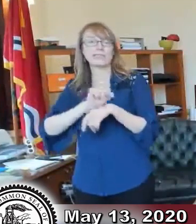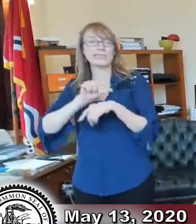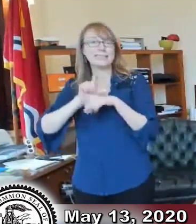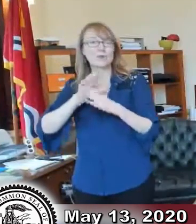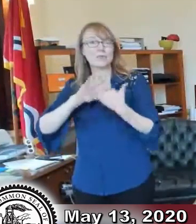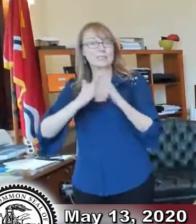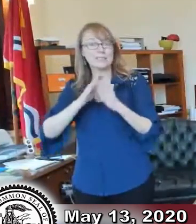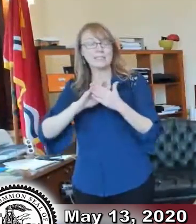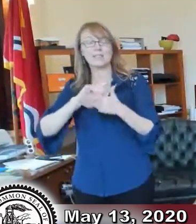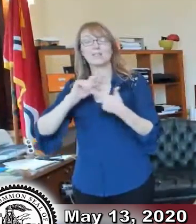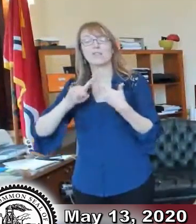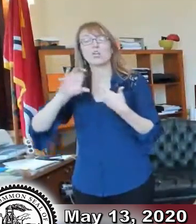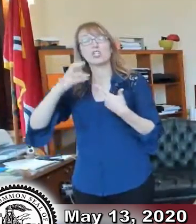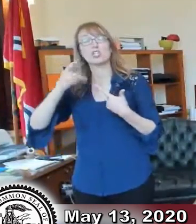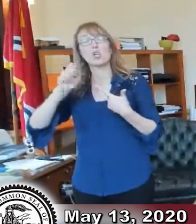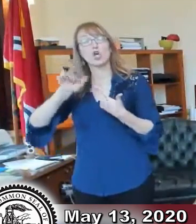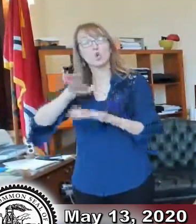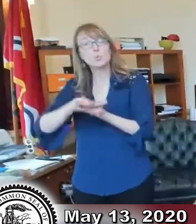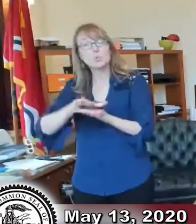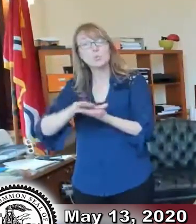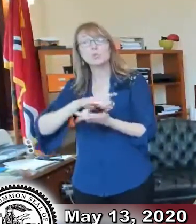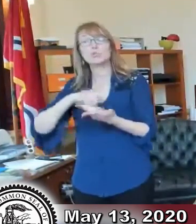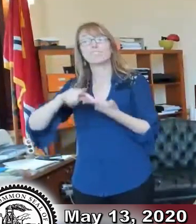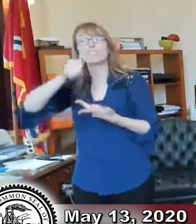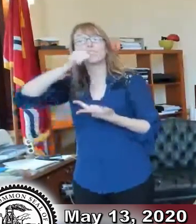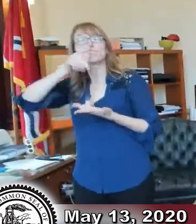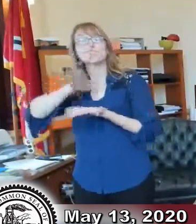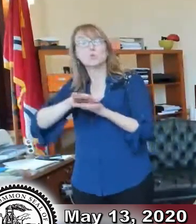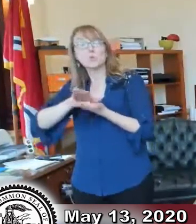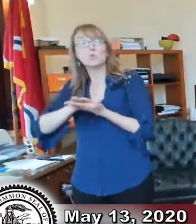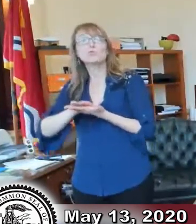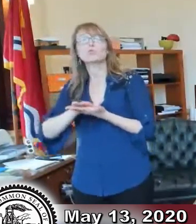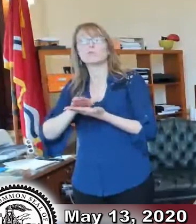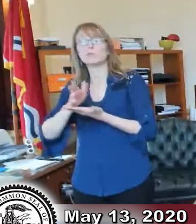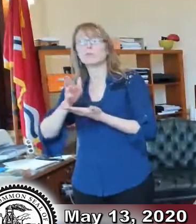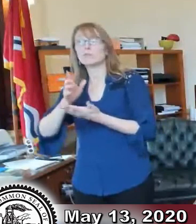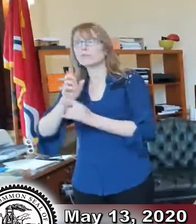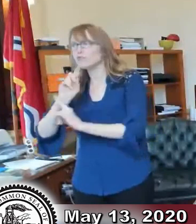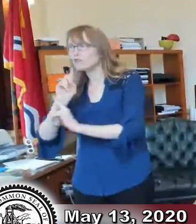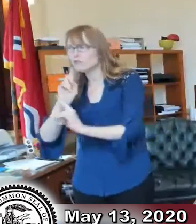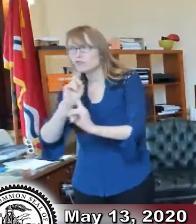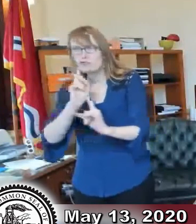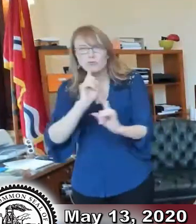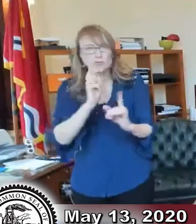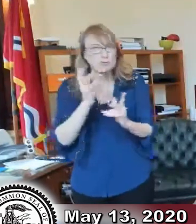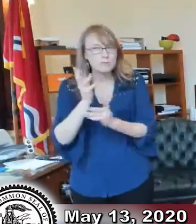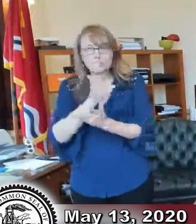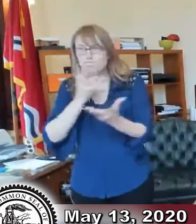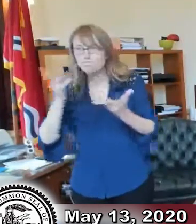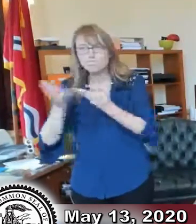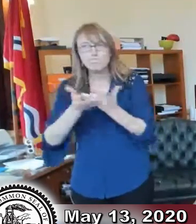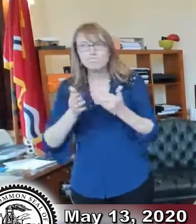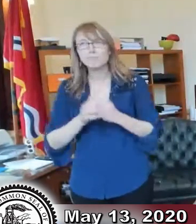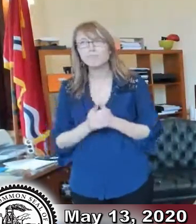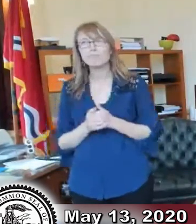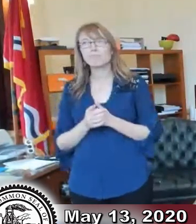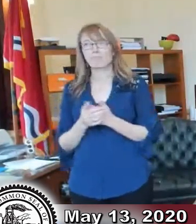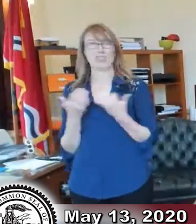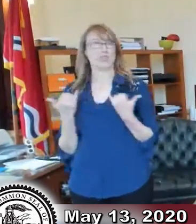private schools, all really talking about that. It's the 13th of